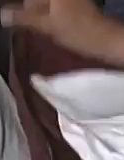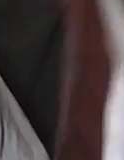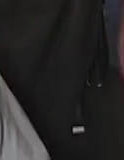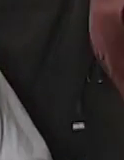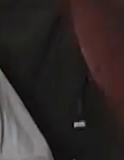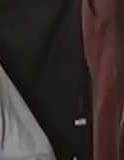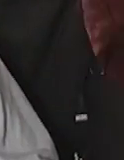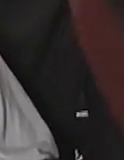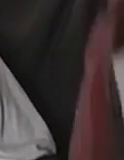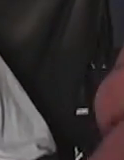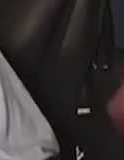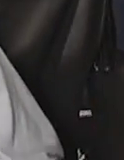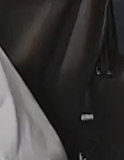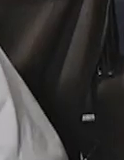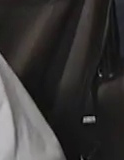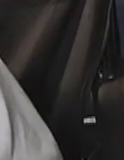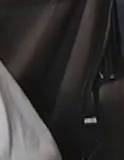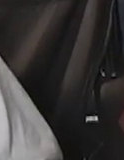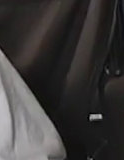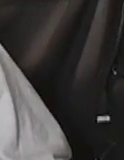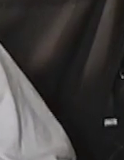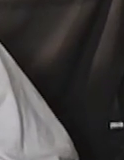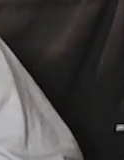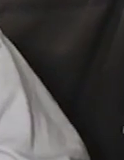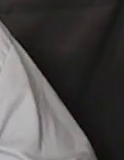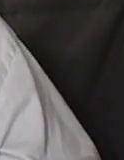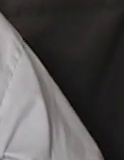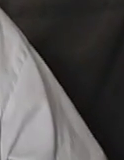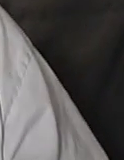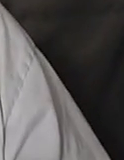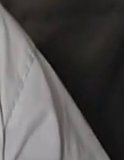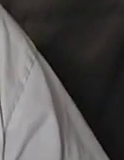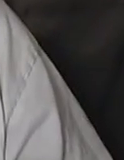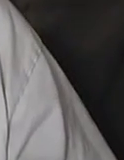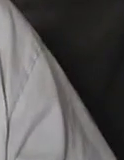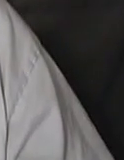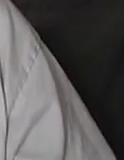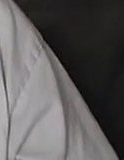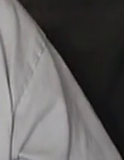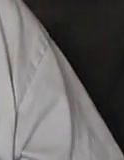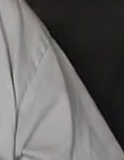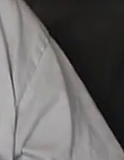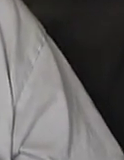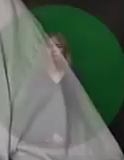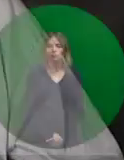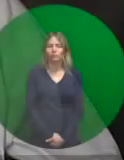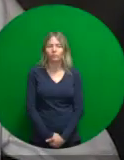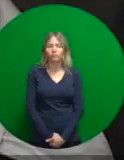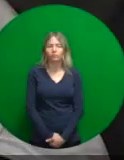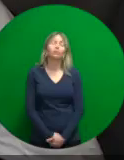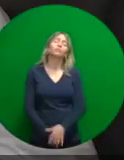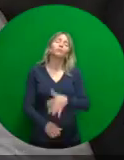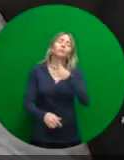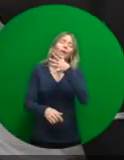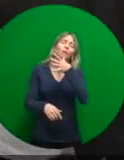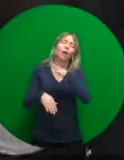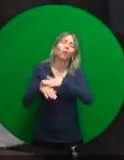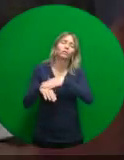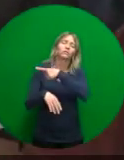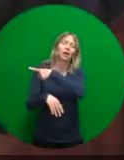kakak ini iya tidak pandai teman dapat itu ayah kau tu. And his